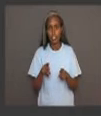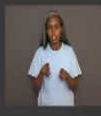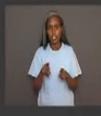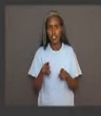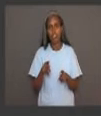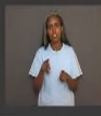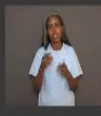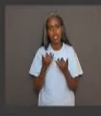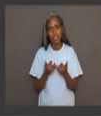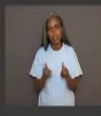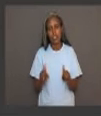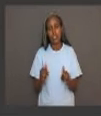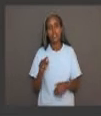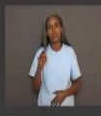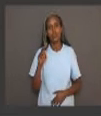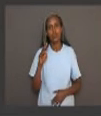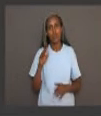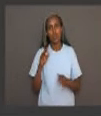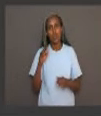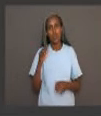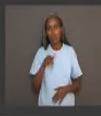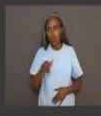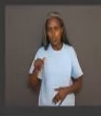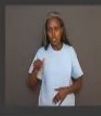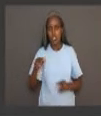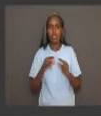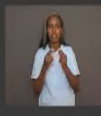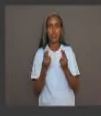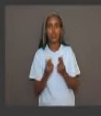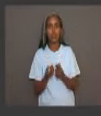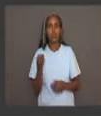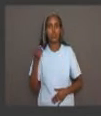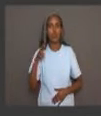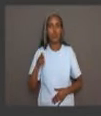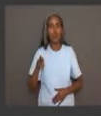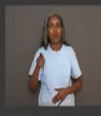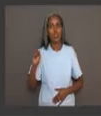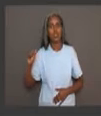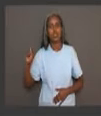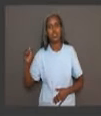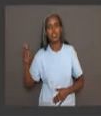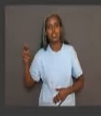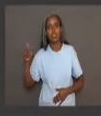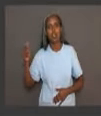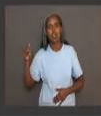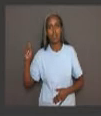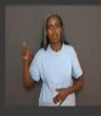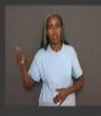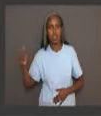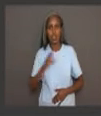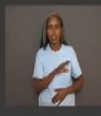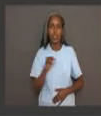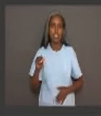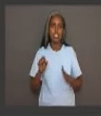then divided into homogeneous groups or strata, and